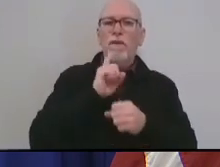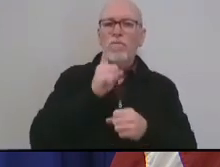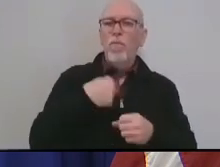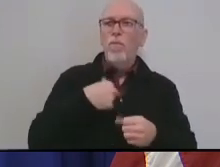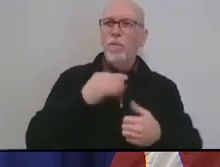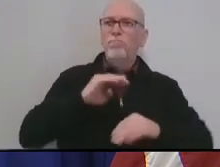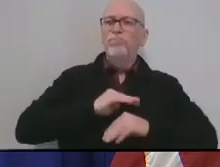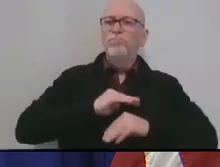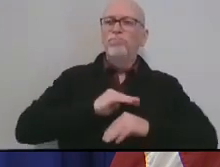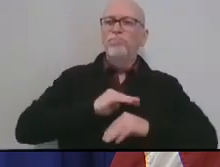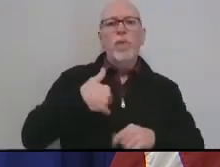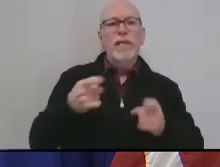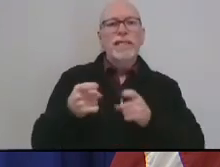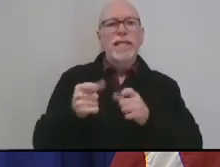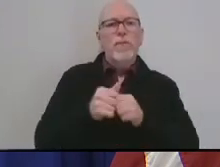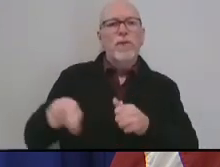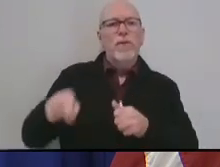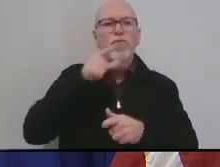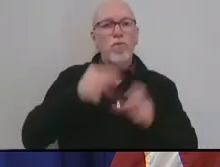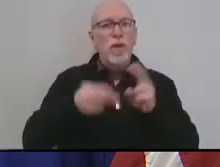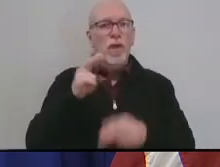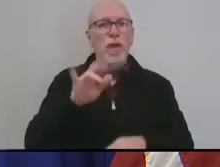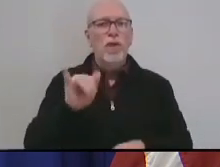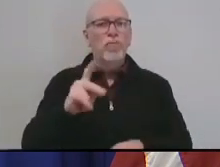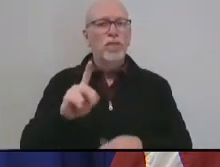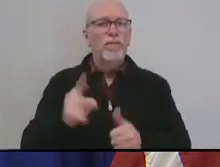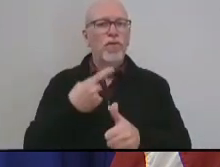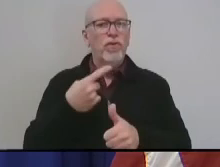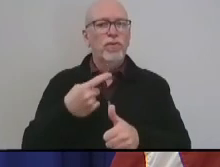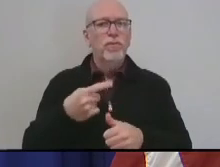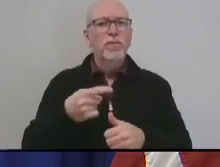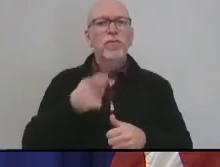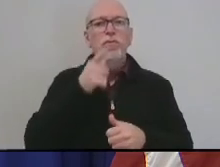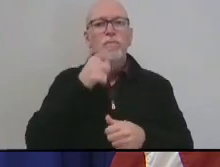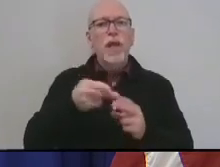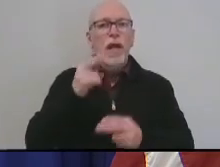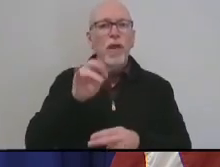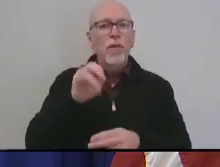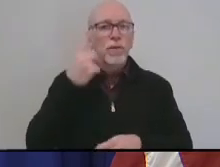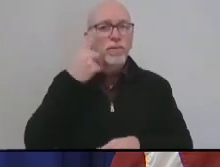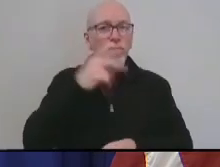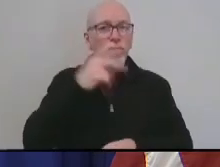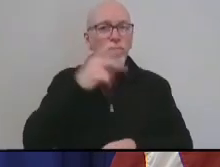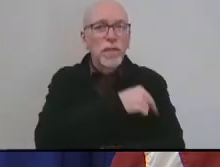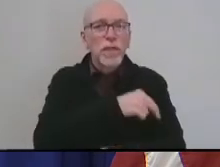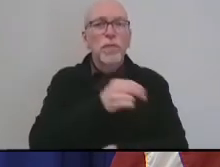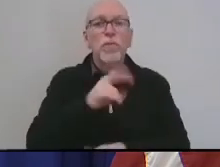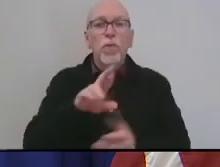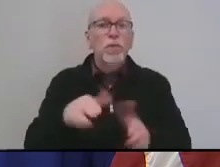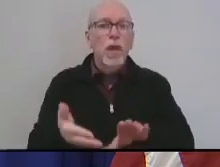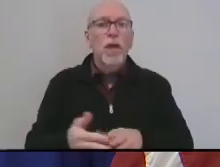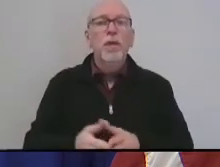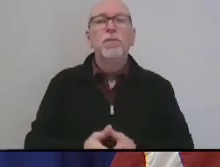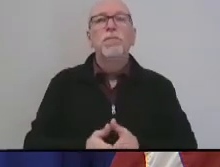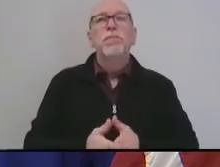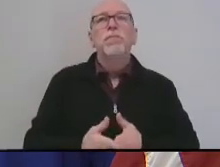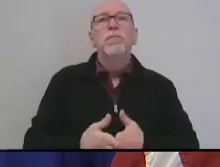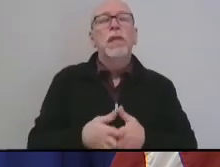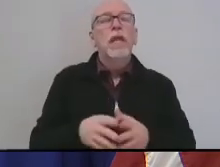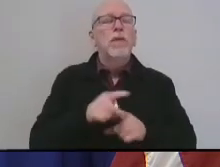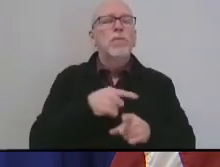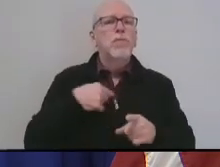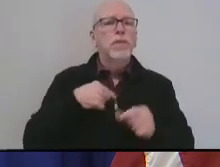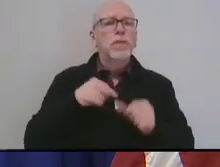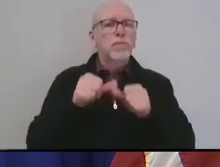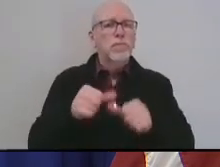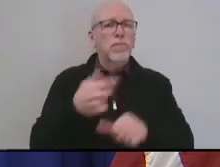risk of being hospitalized or dying. So as we continue to vaccinate more and more and more, and